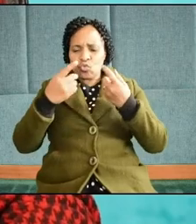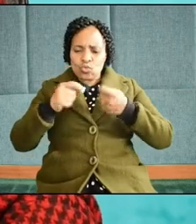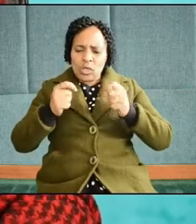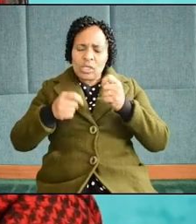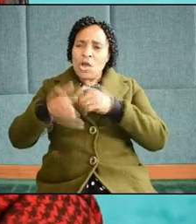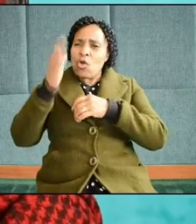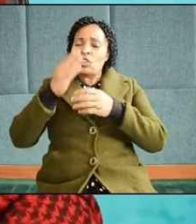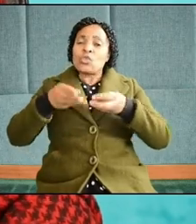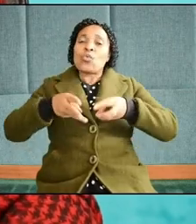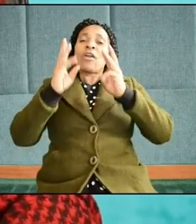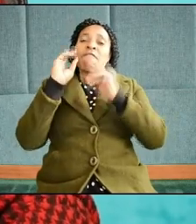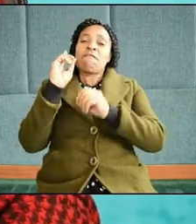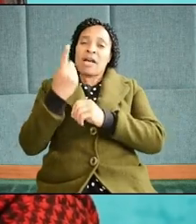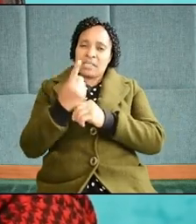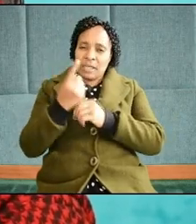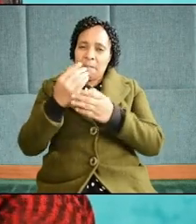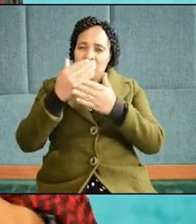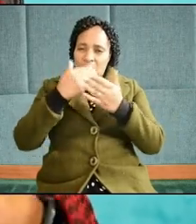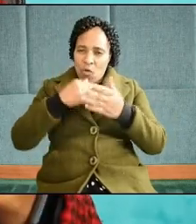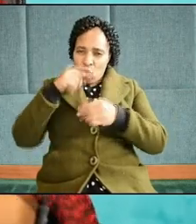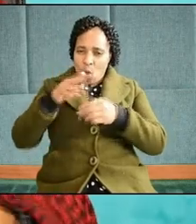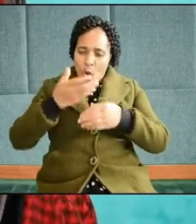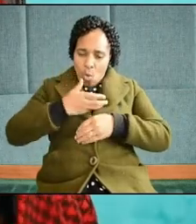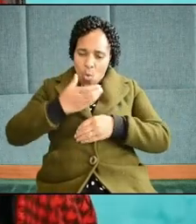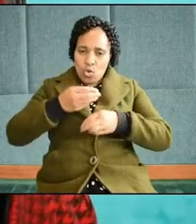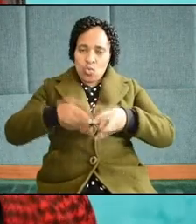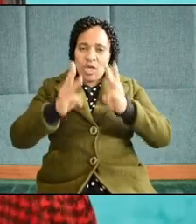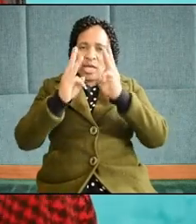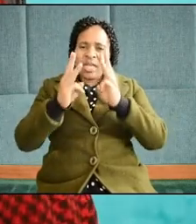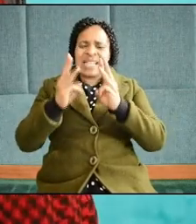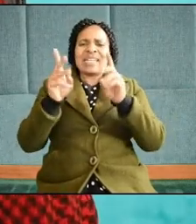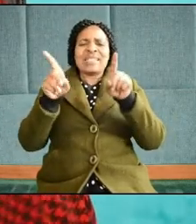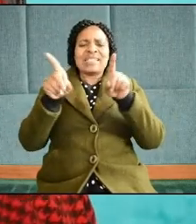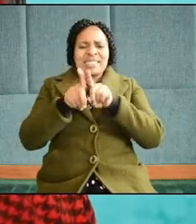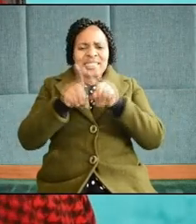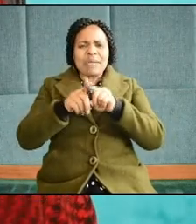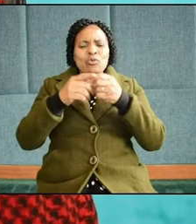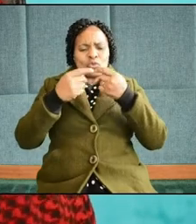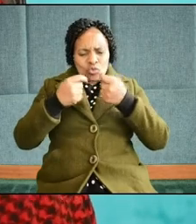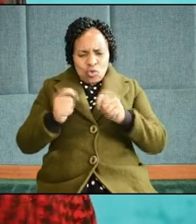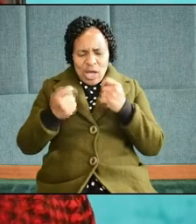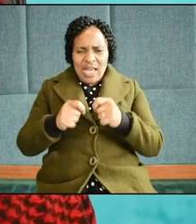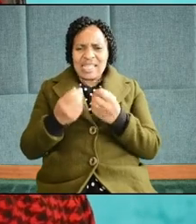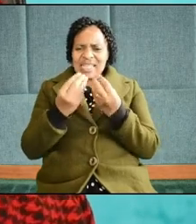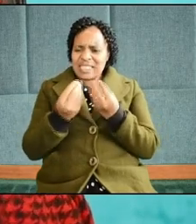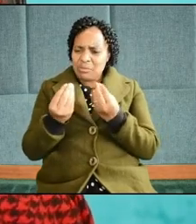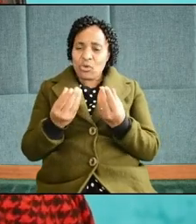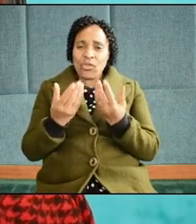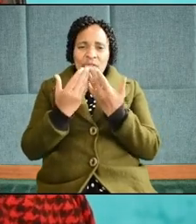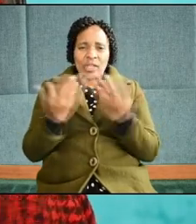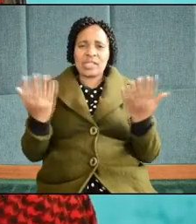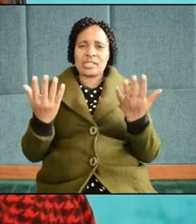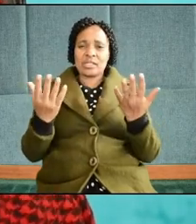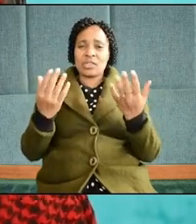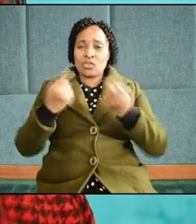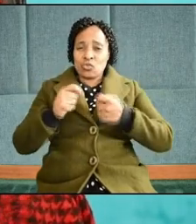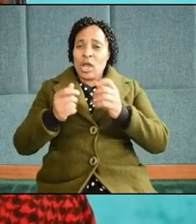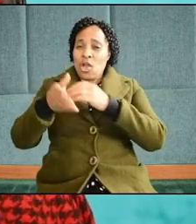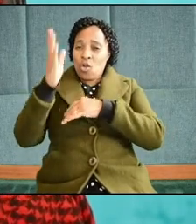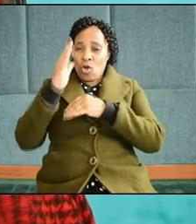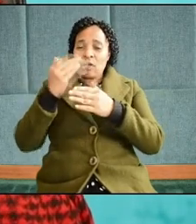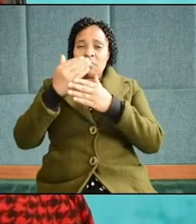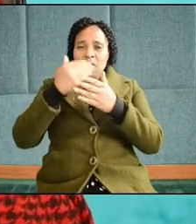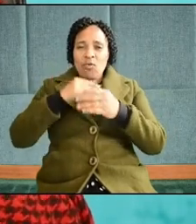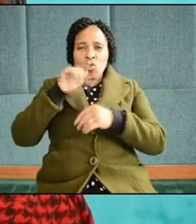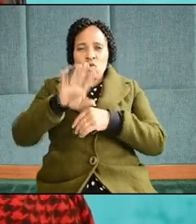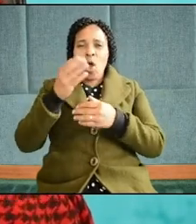first before you try your own way. Try that even in the simplest of things. Try God's way first before you try